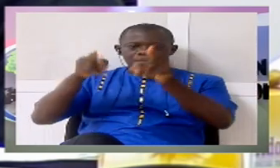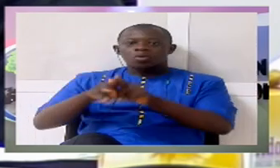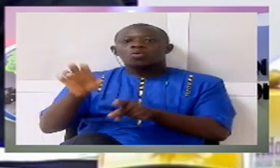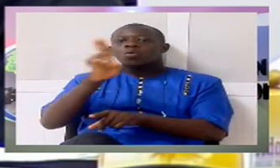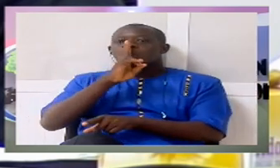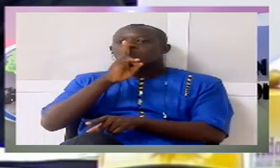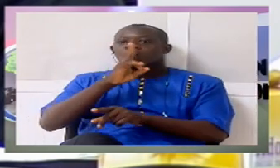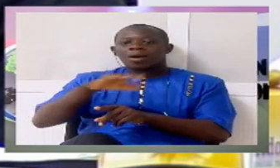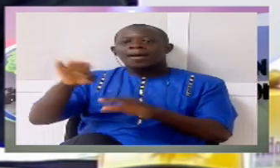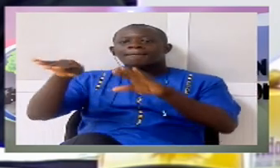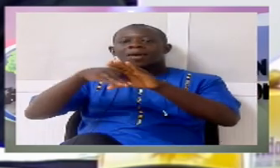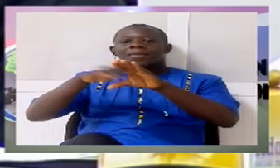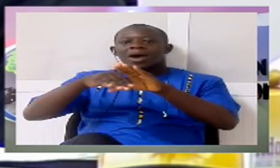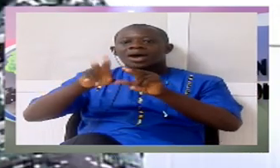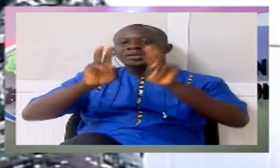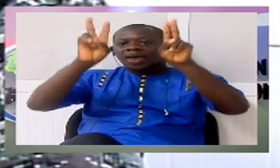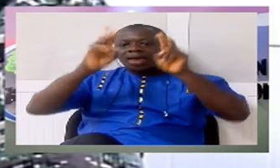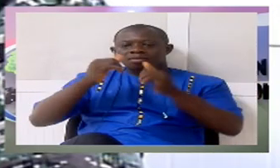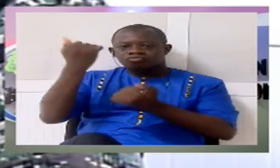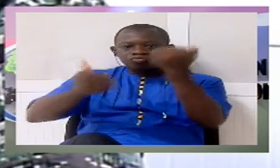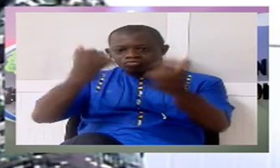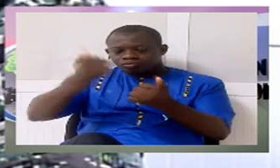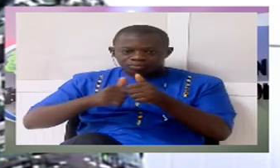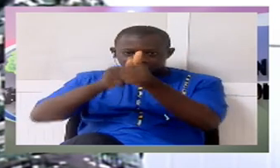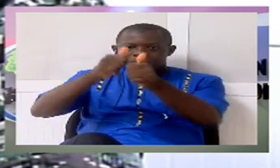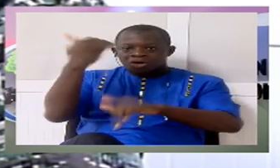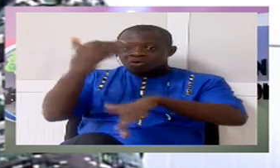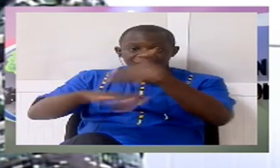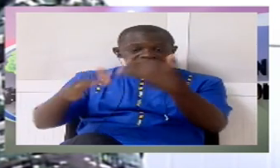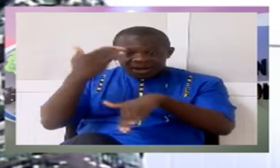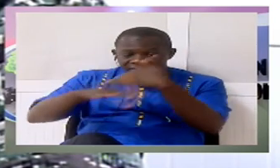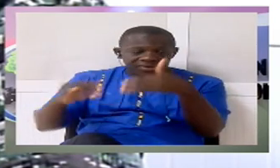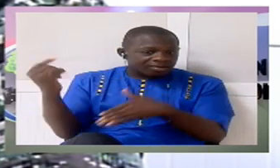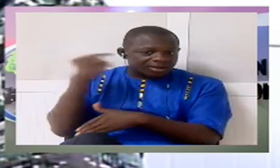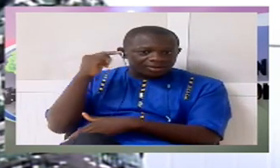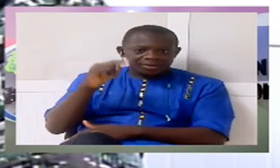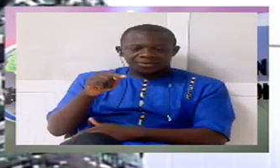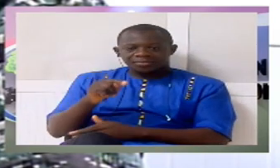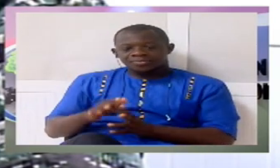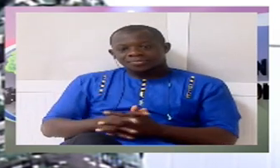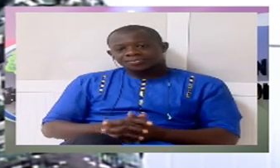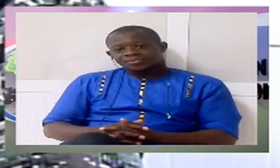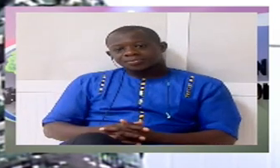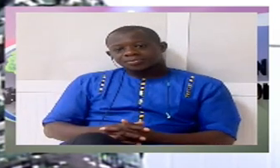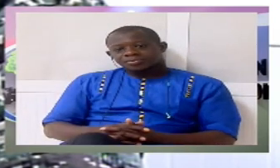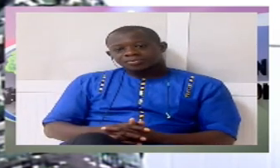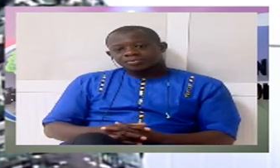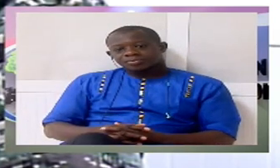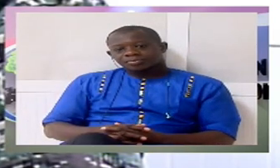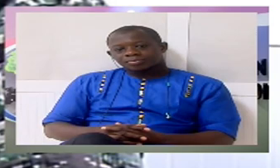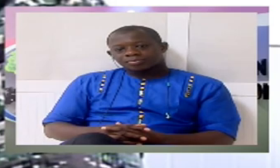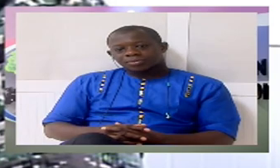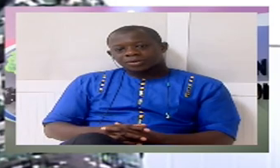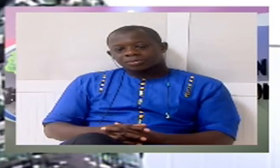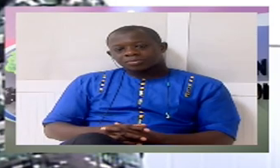convoy, members of the convoy. You've never heard that. Musulo degane tanki moto bonna nañ ko te ñiko bonna modi convoy bi